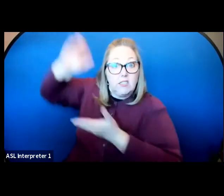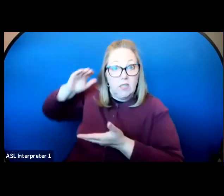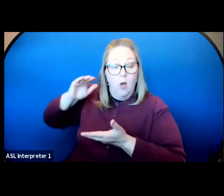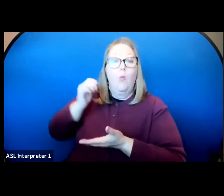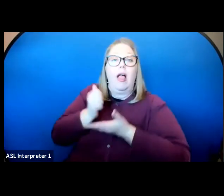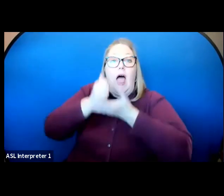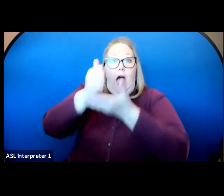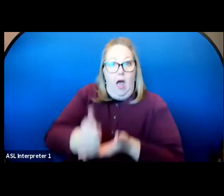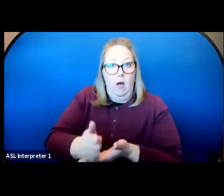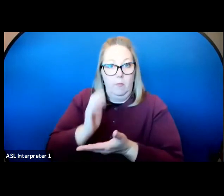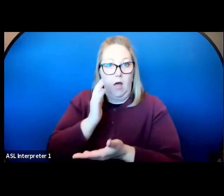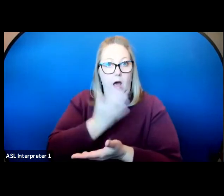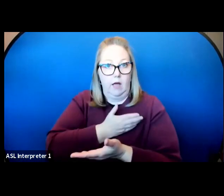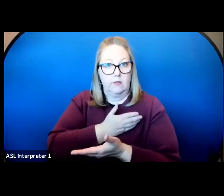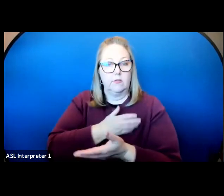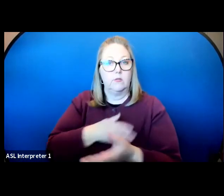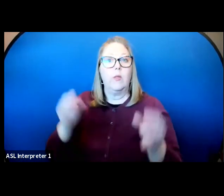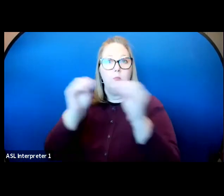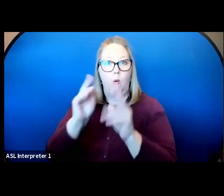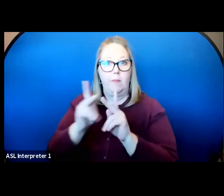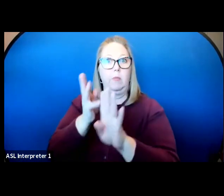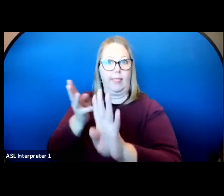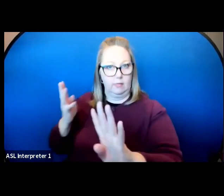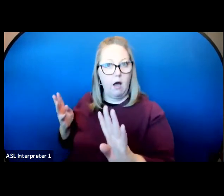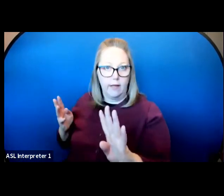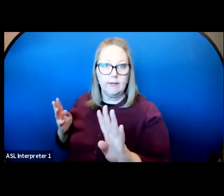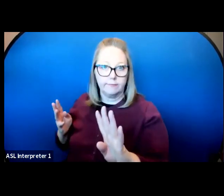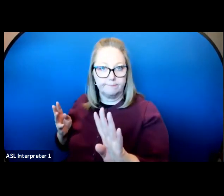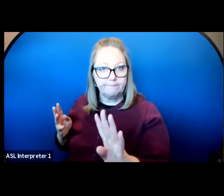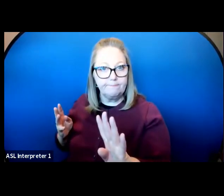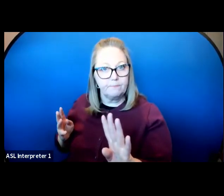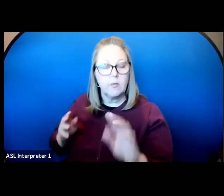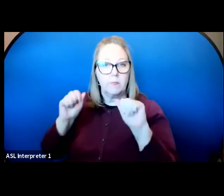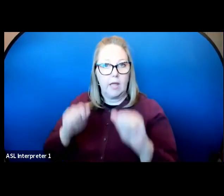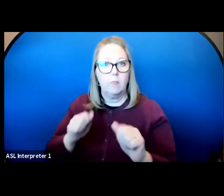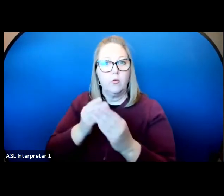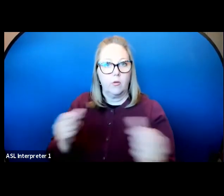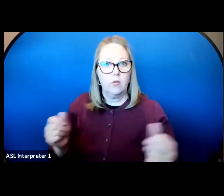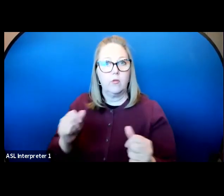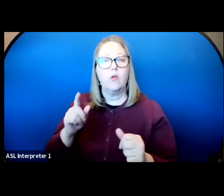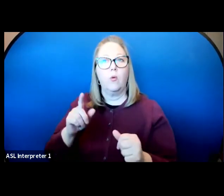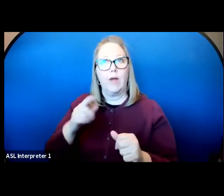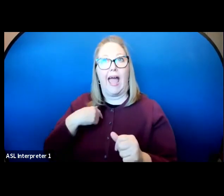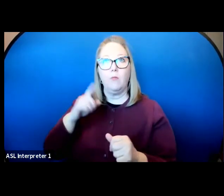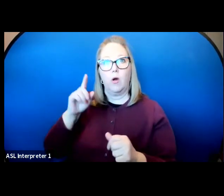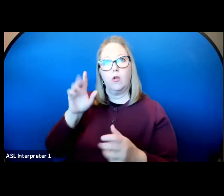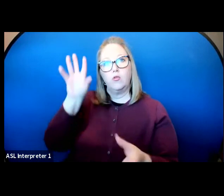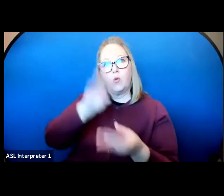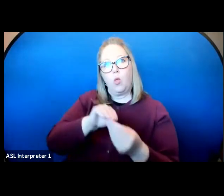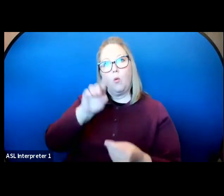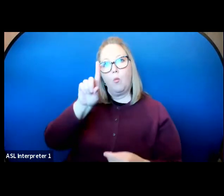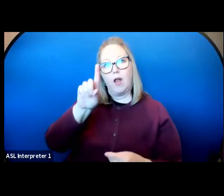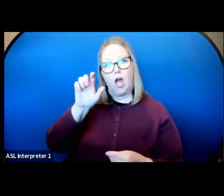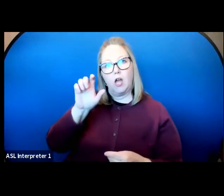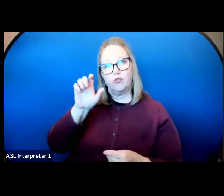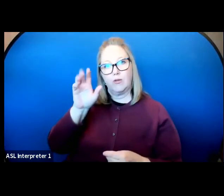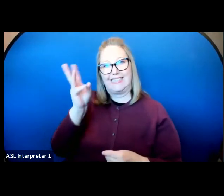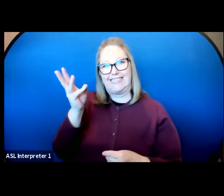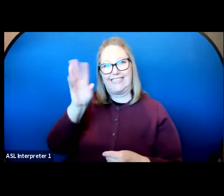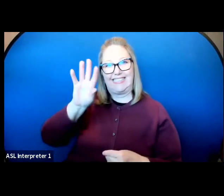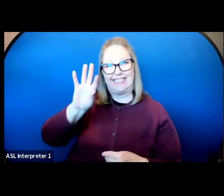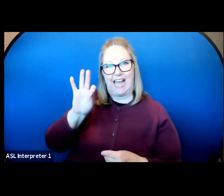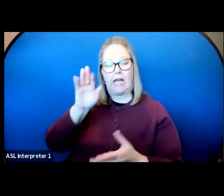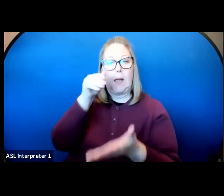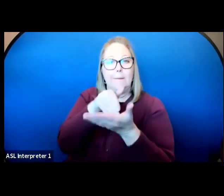approximately 40,000 households in total, at a total of $161 million in conjunction with the state and local